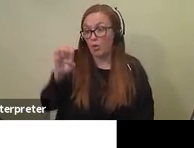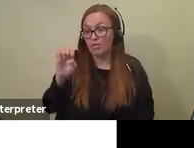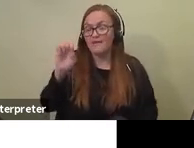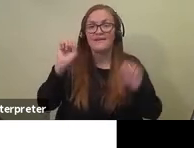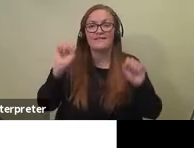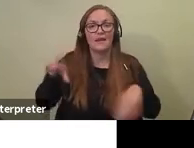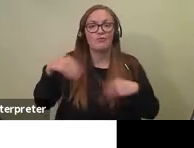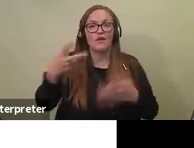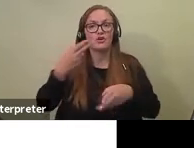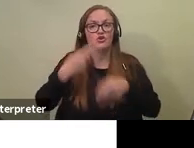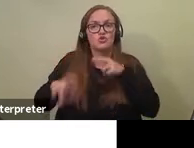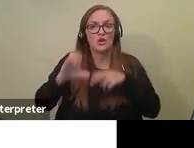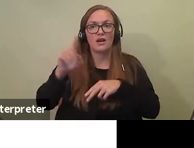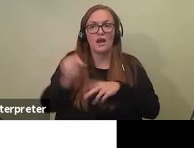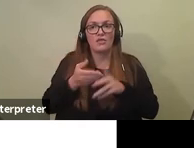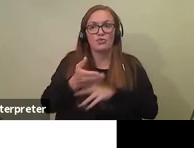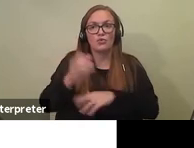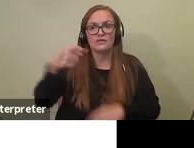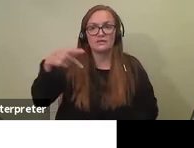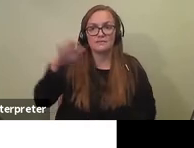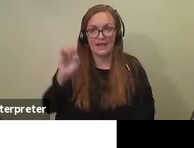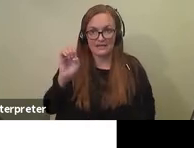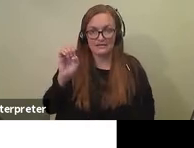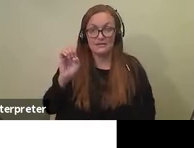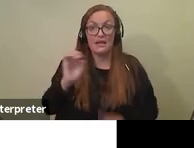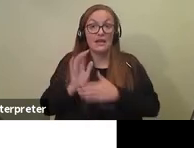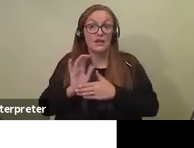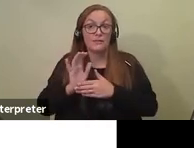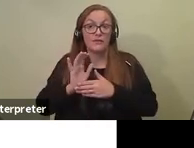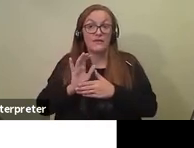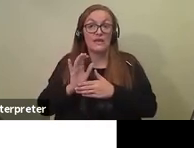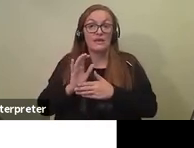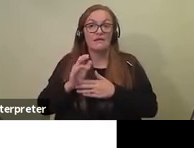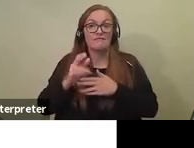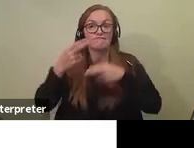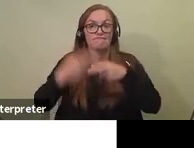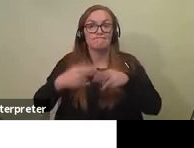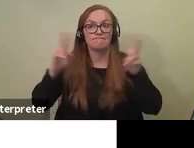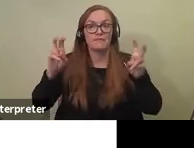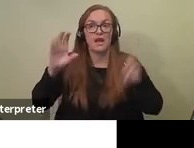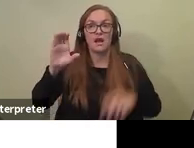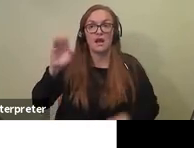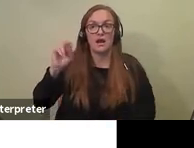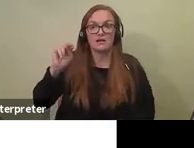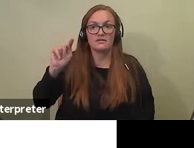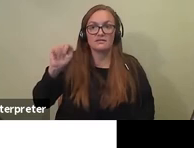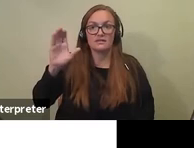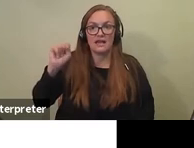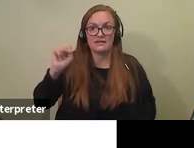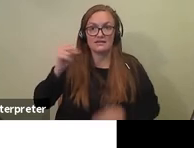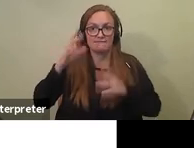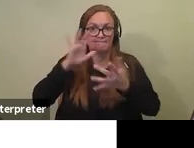shortcut through space. And in the movie Contact, for instance, perhaps to be discussed at a future